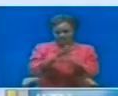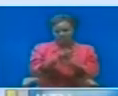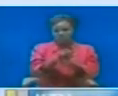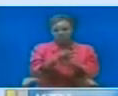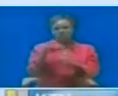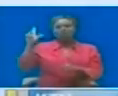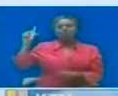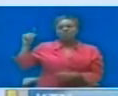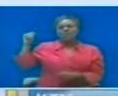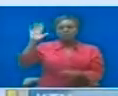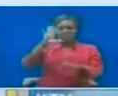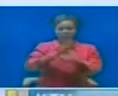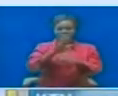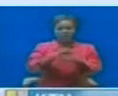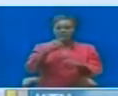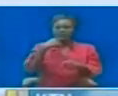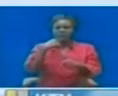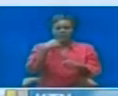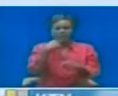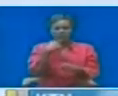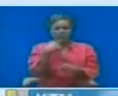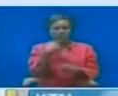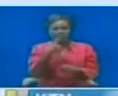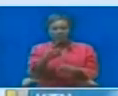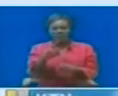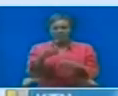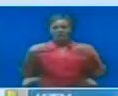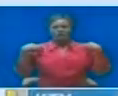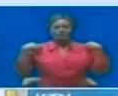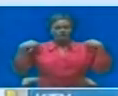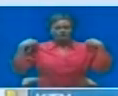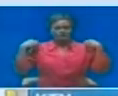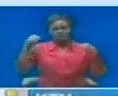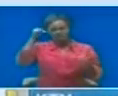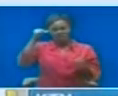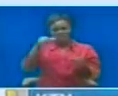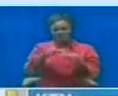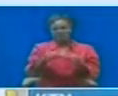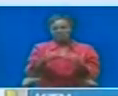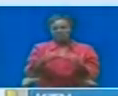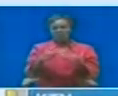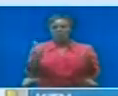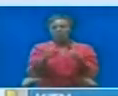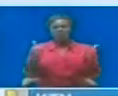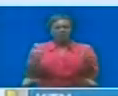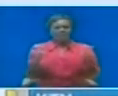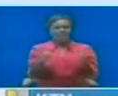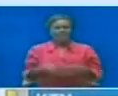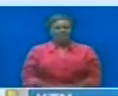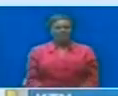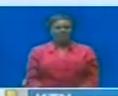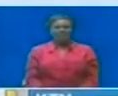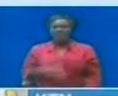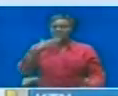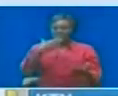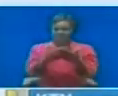tweets mentioning your attire, saying that you're a member of the Supreme Court. Yeah, people are saying I'm a member of the Supreme Court. You should leave my co-anchor alone.